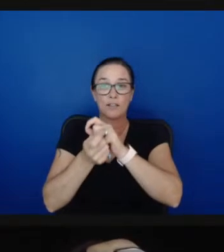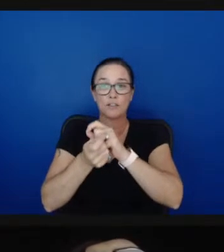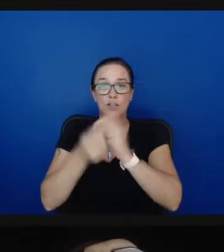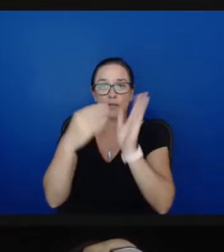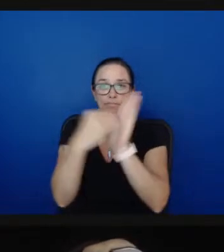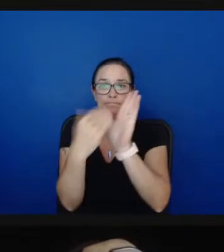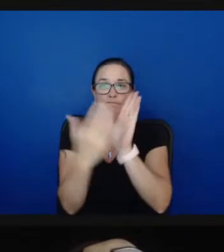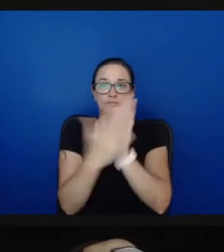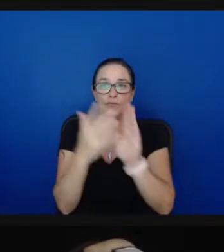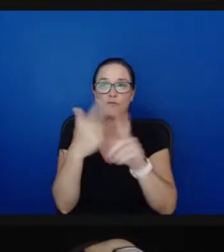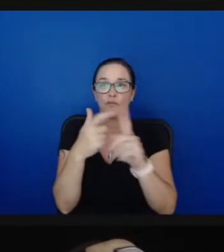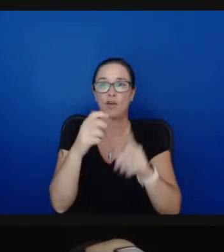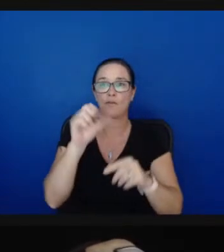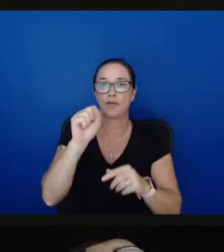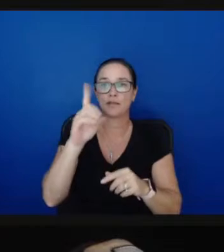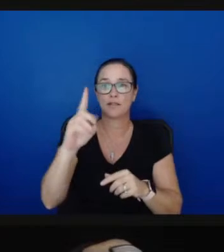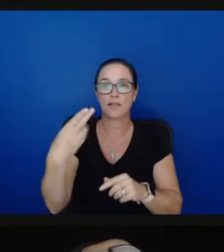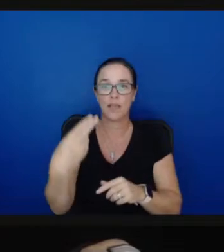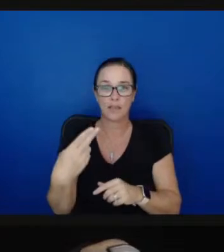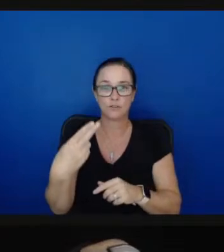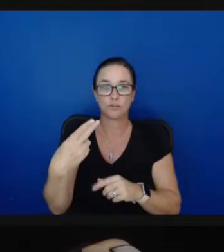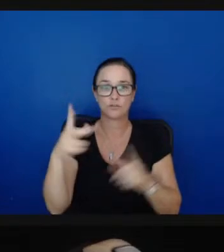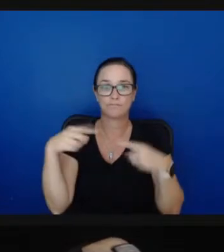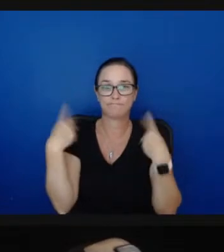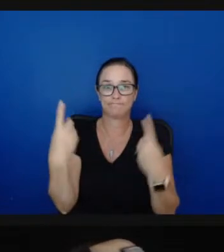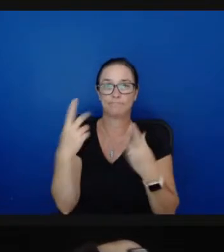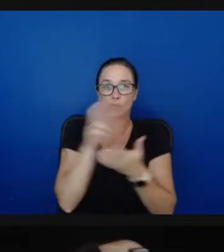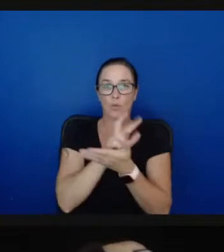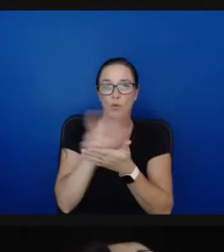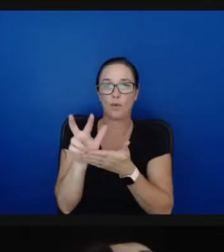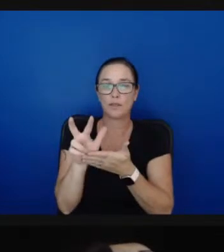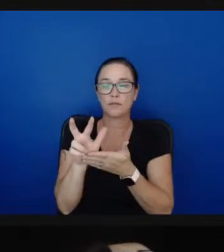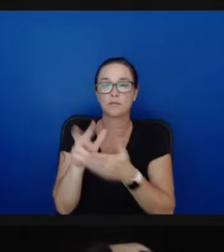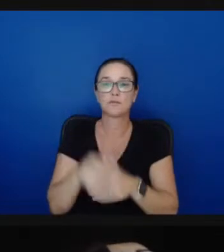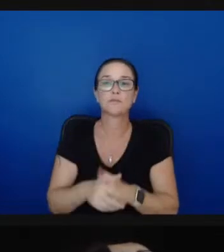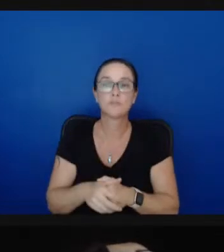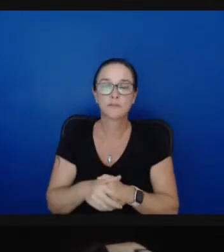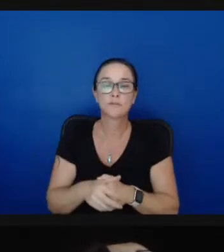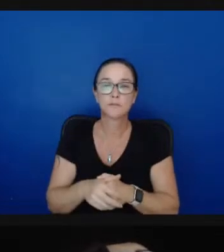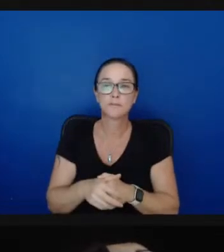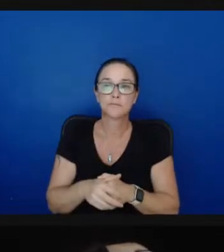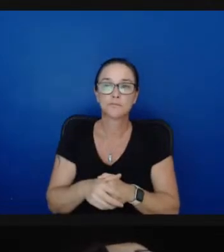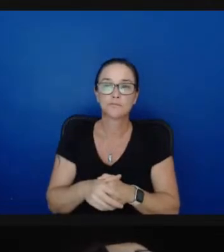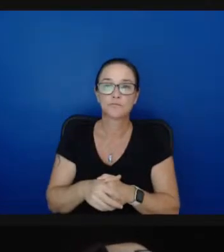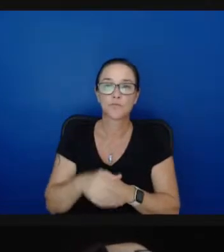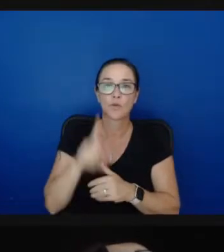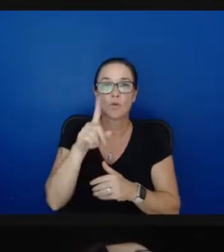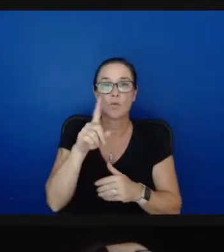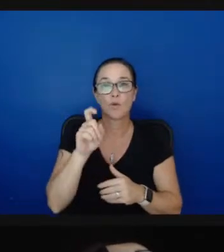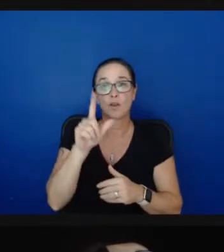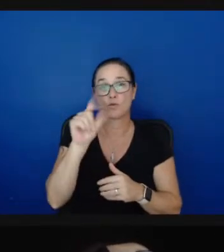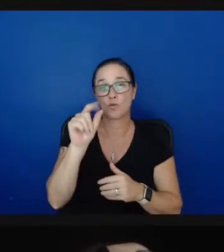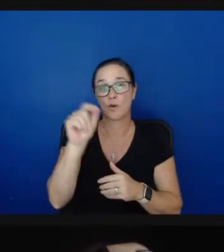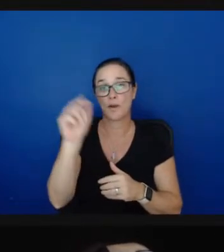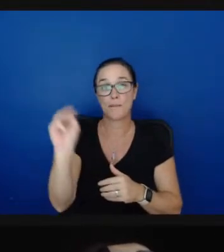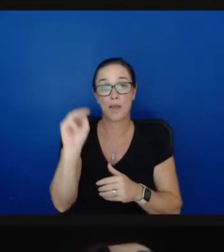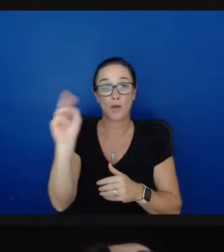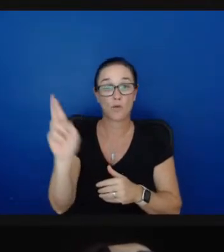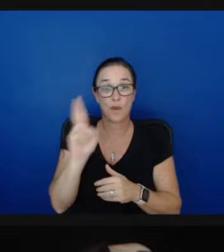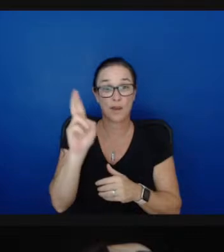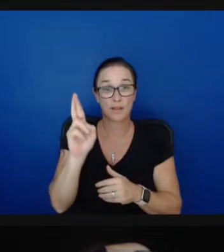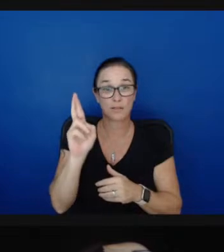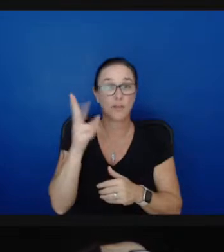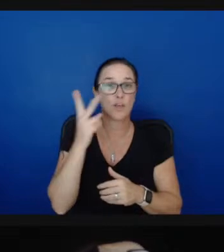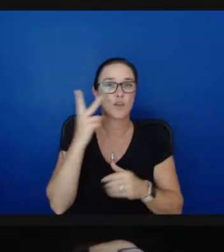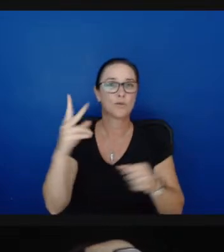tilt meter over the past 3 weeks. Right, so 120 microradians. You see that this